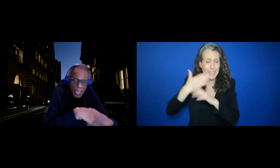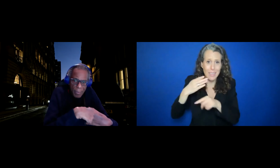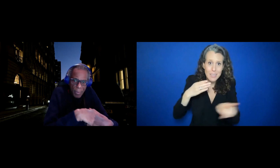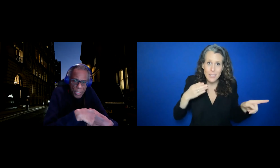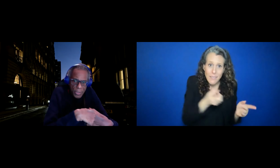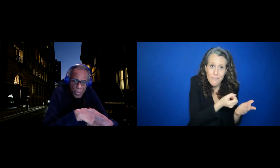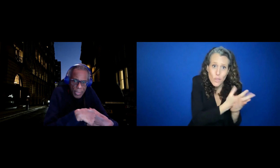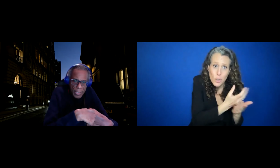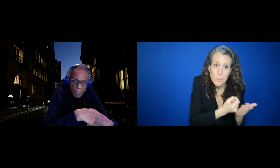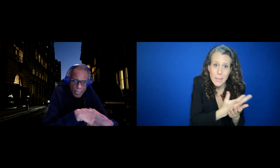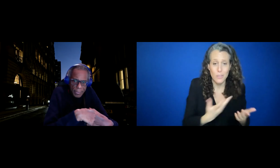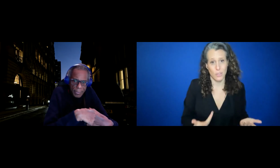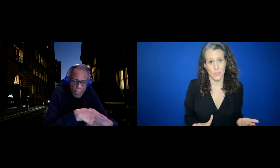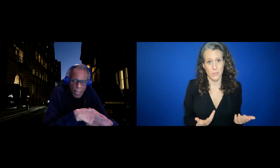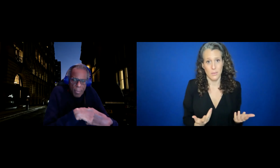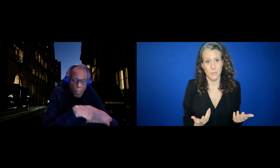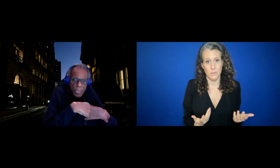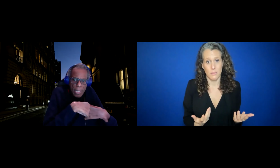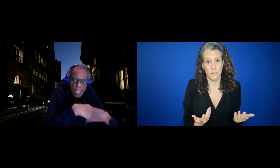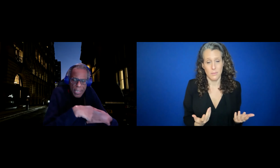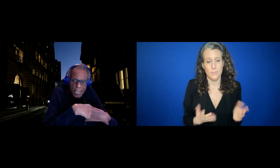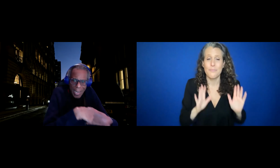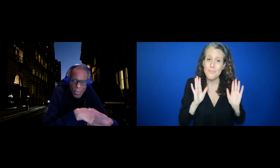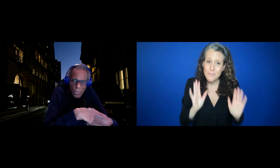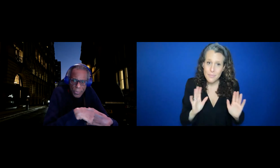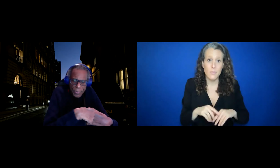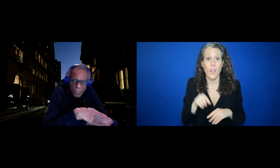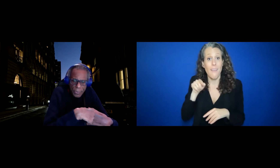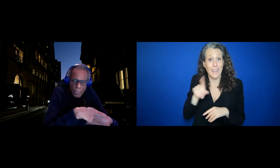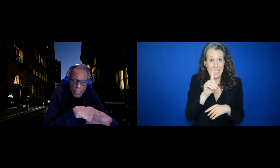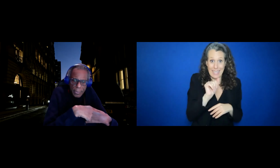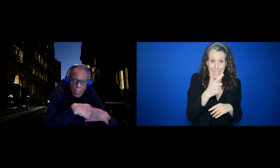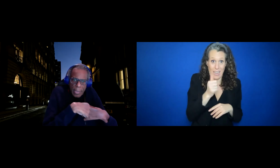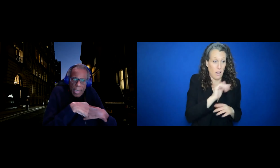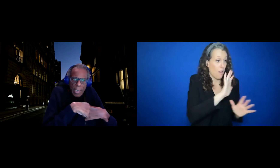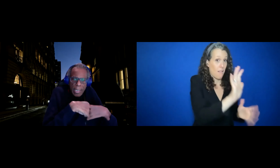Objectively, they should be given permission to do this. But once that data is captured,